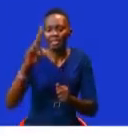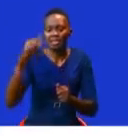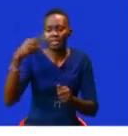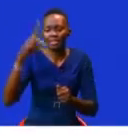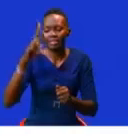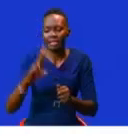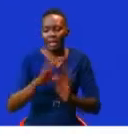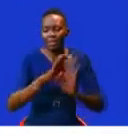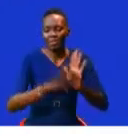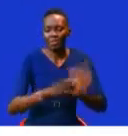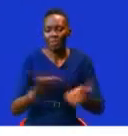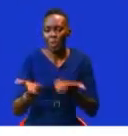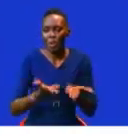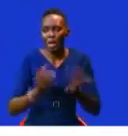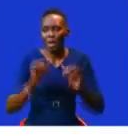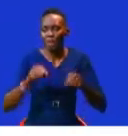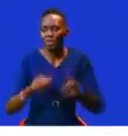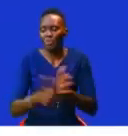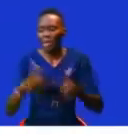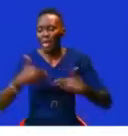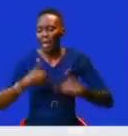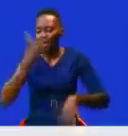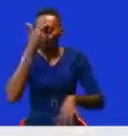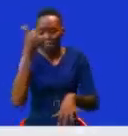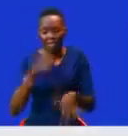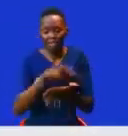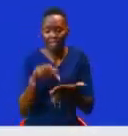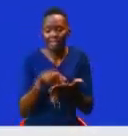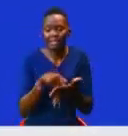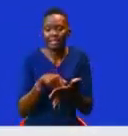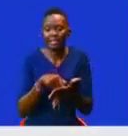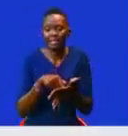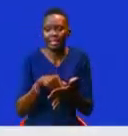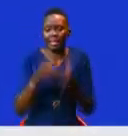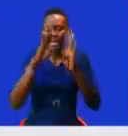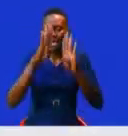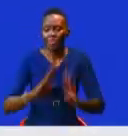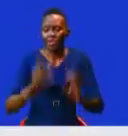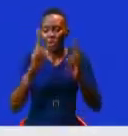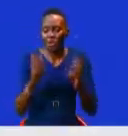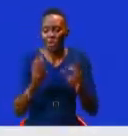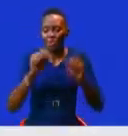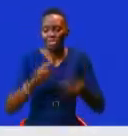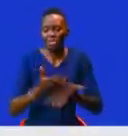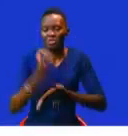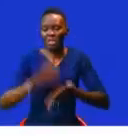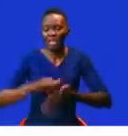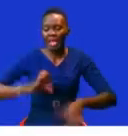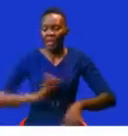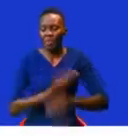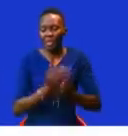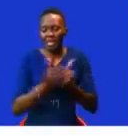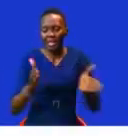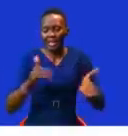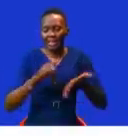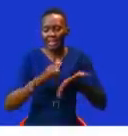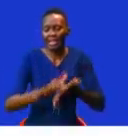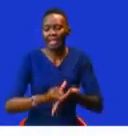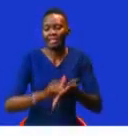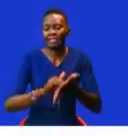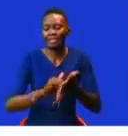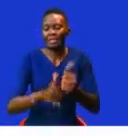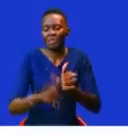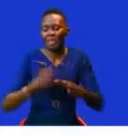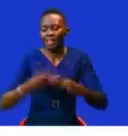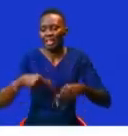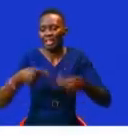county. Where there be some shortages, because it's a very critical issue, we ensure that we address that voted so that